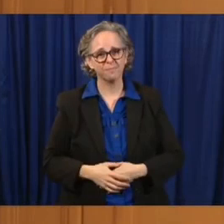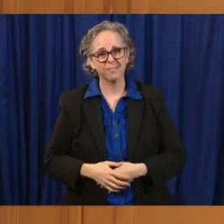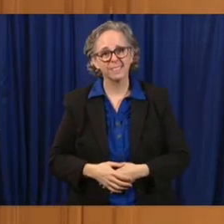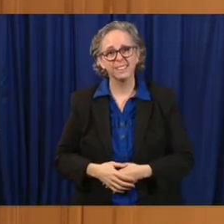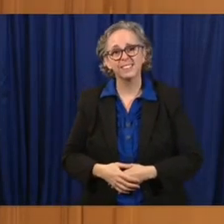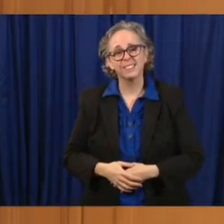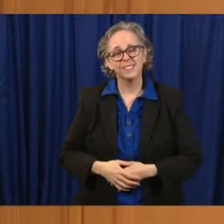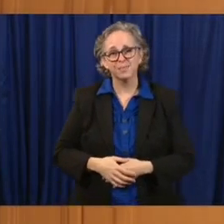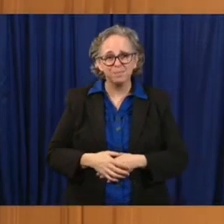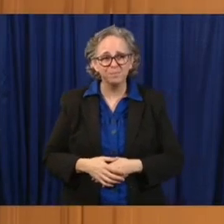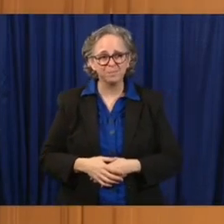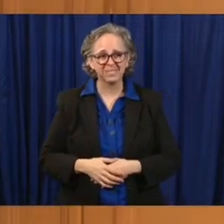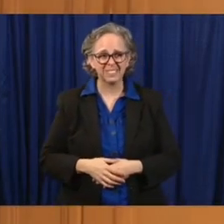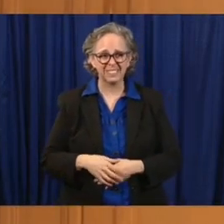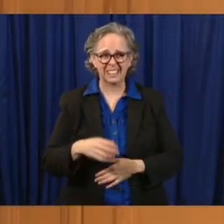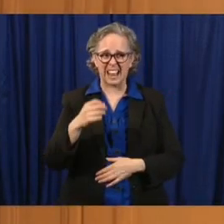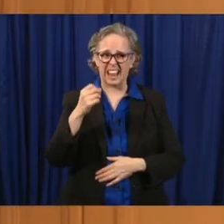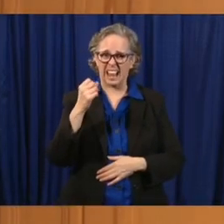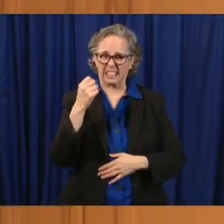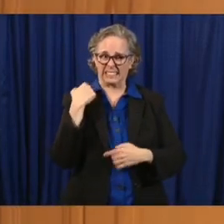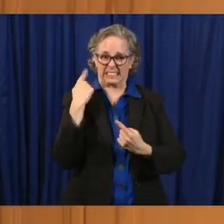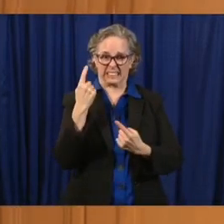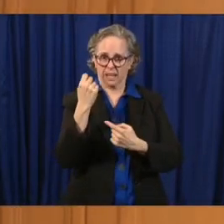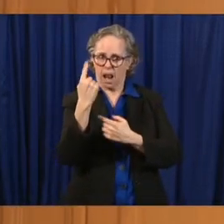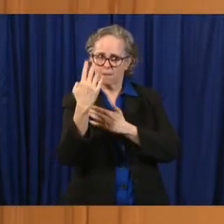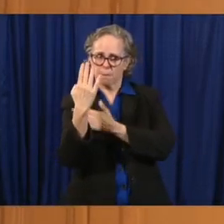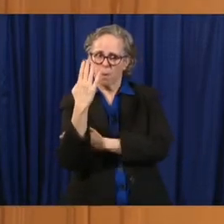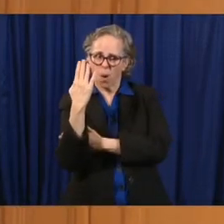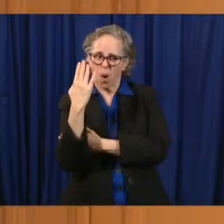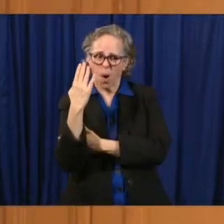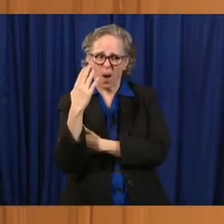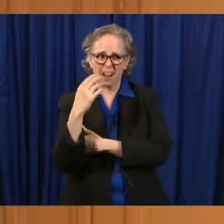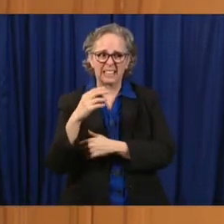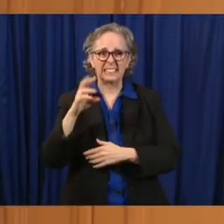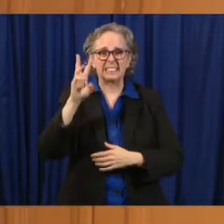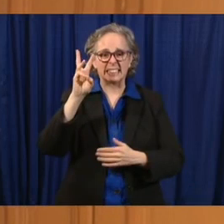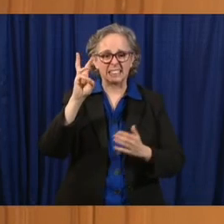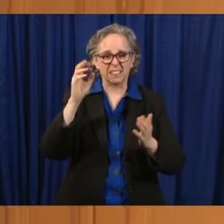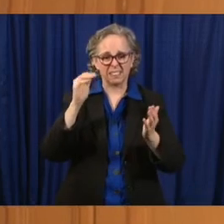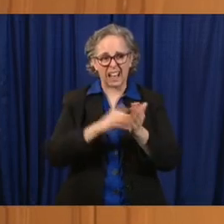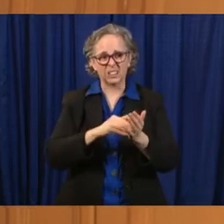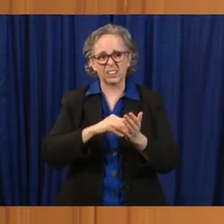As of 11 o'clock this morning, we know that we have